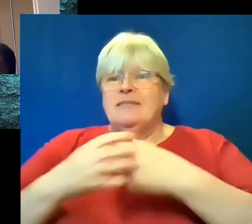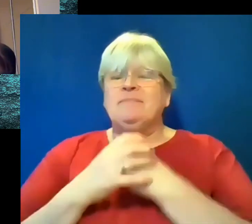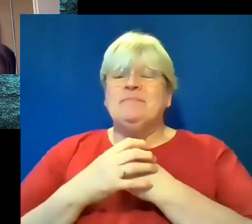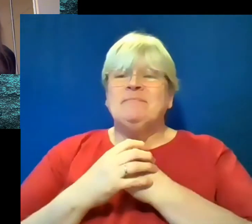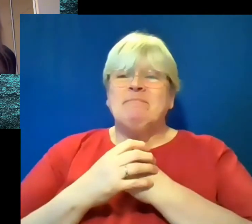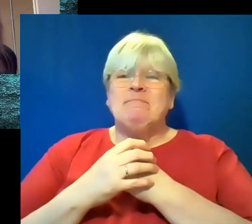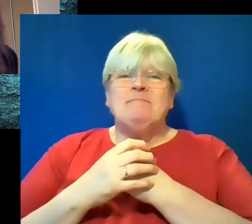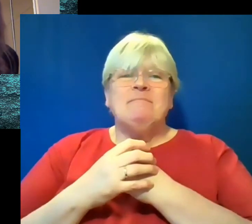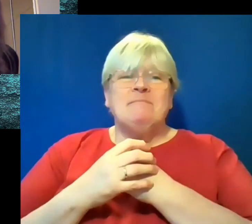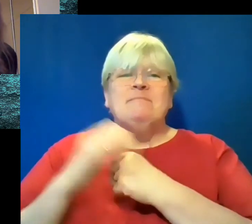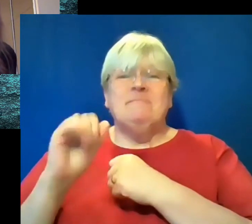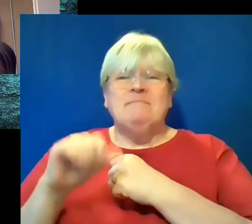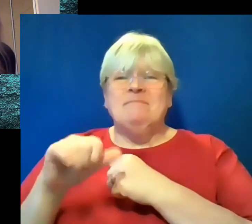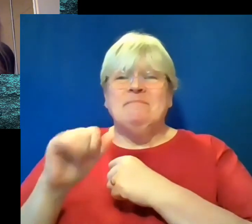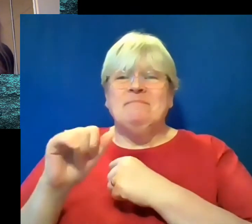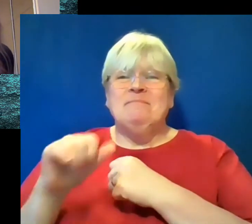Completely.